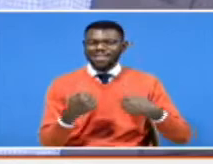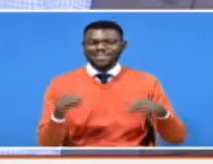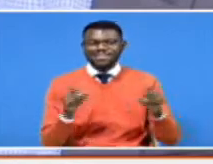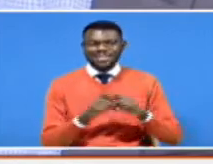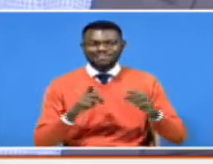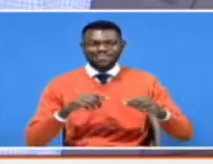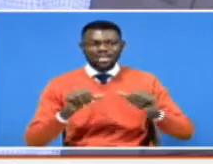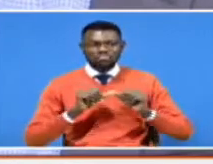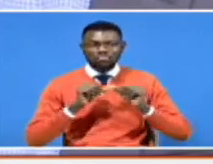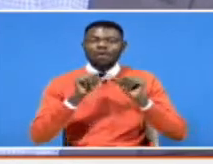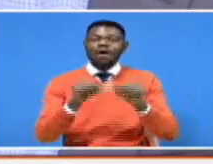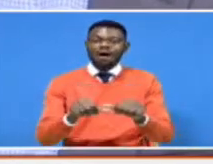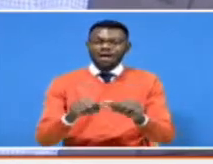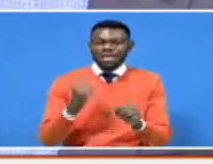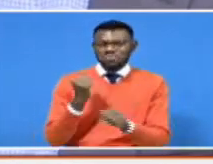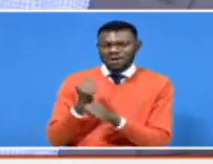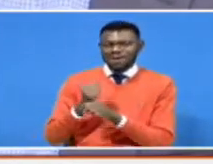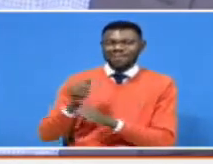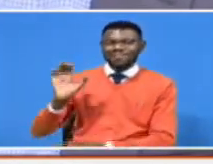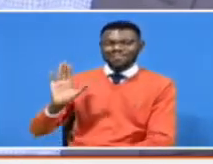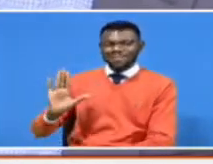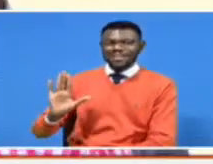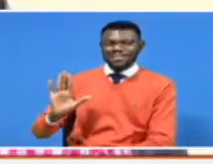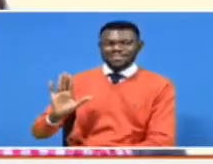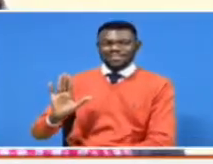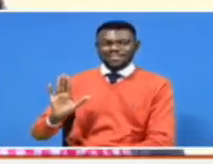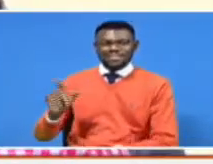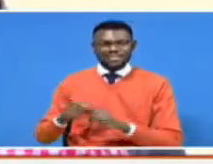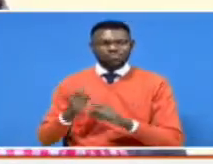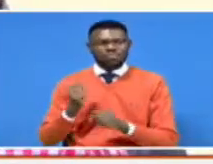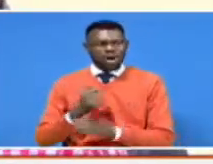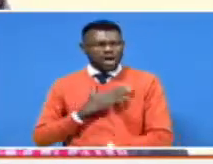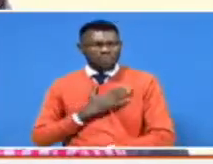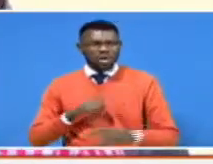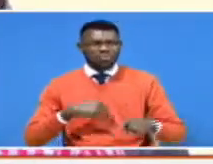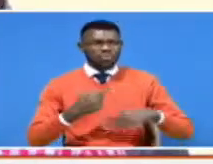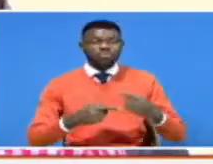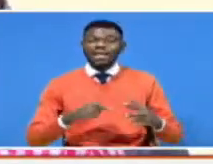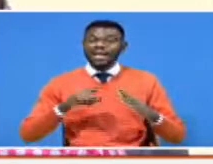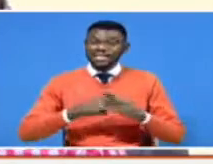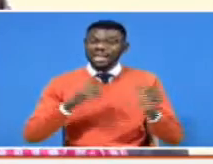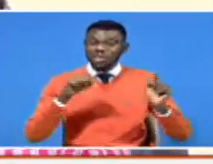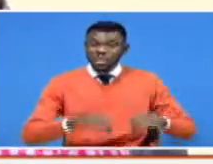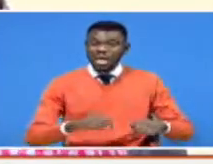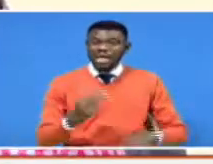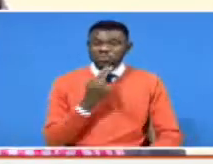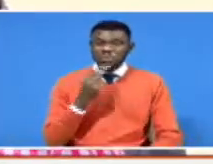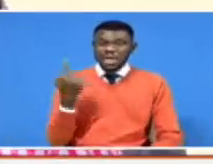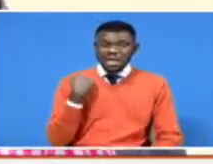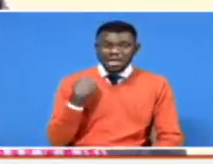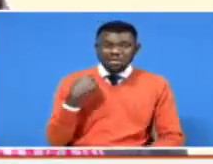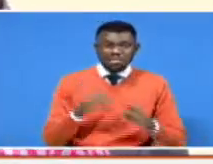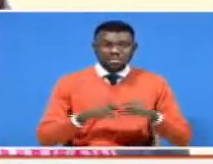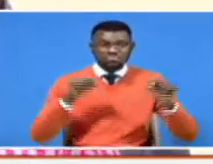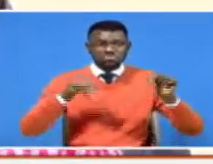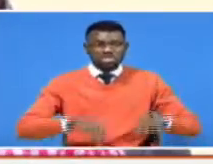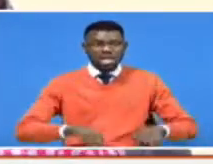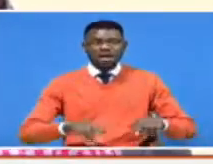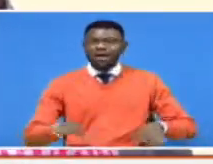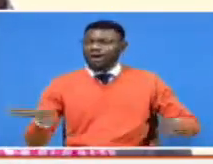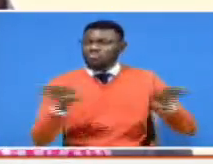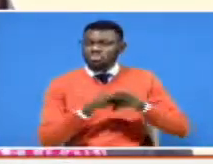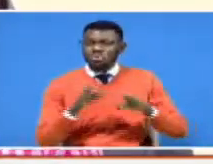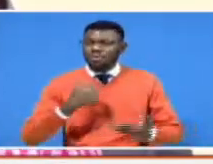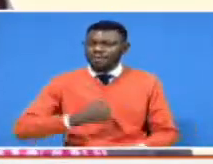can continue with the work of the County Assembly. Kwanzia leo, Tuesday jana na leo, bunge zote zifunge.